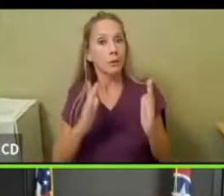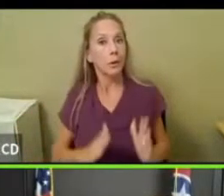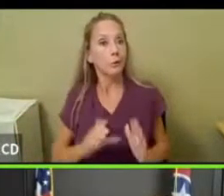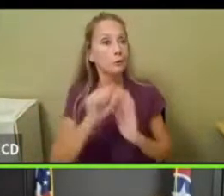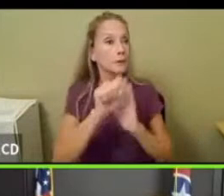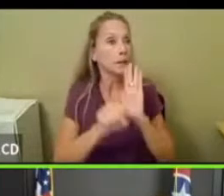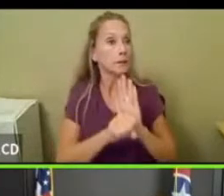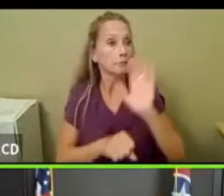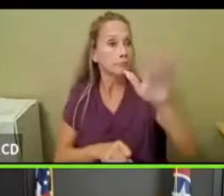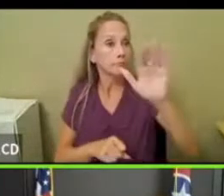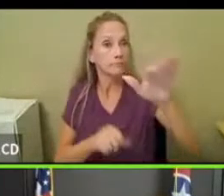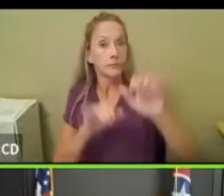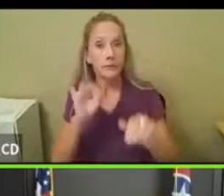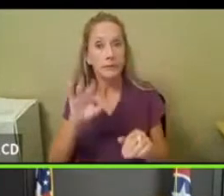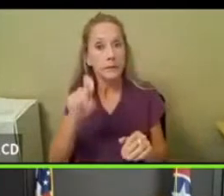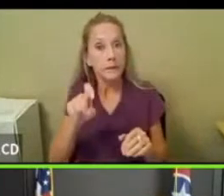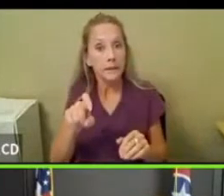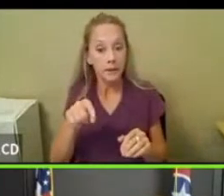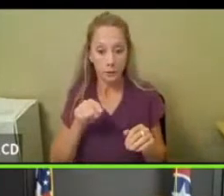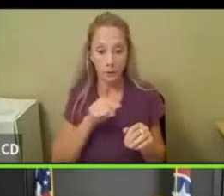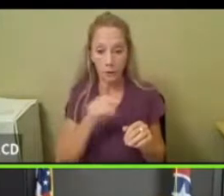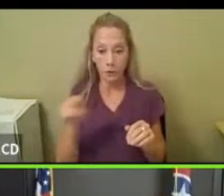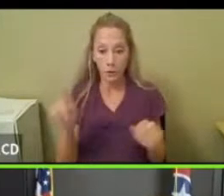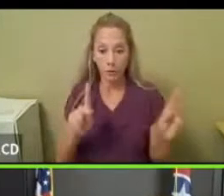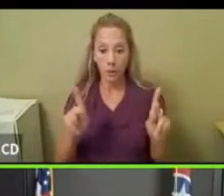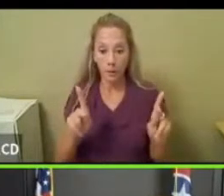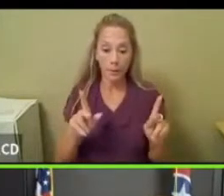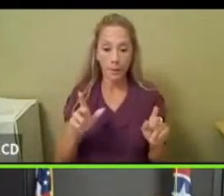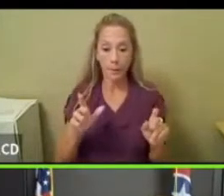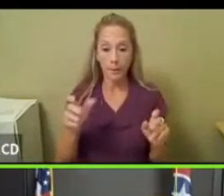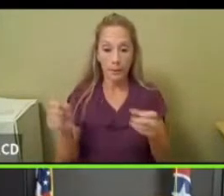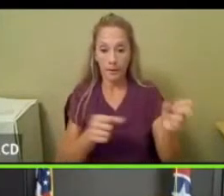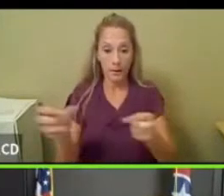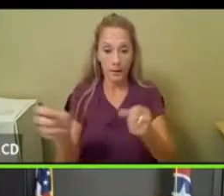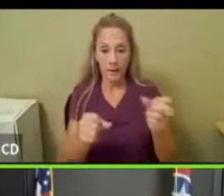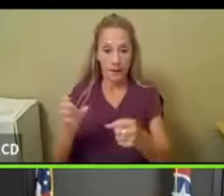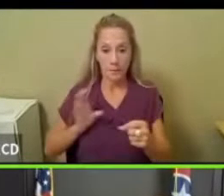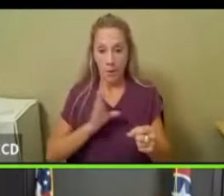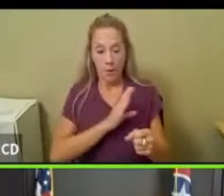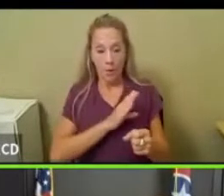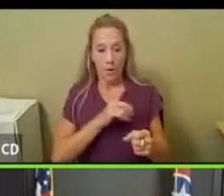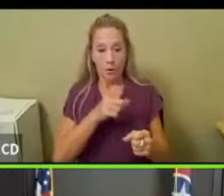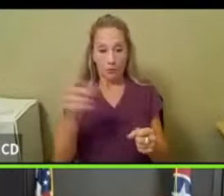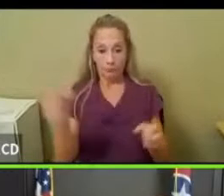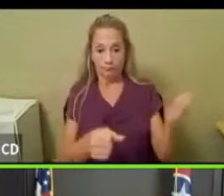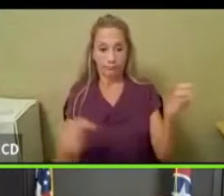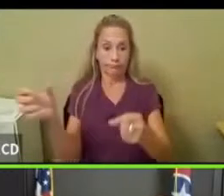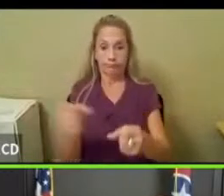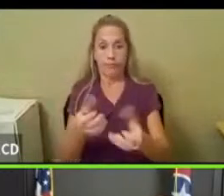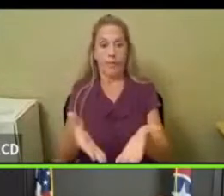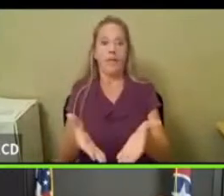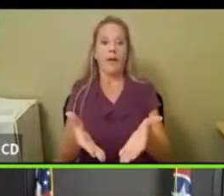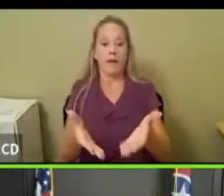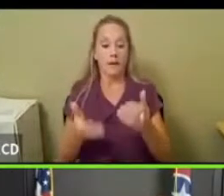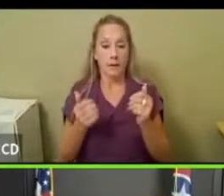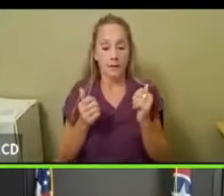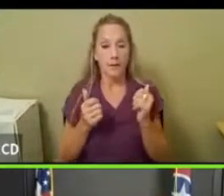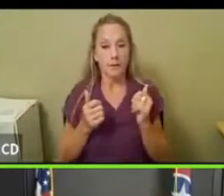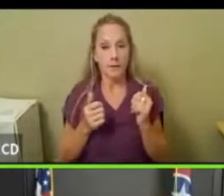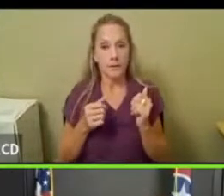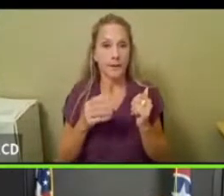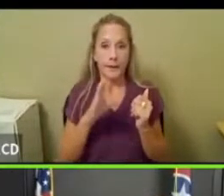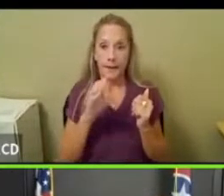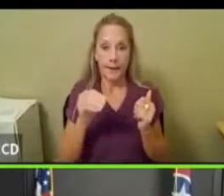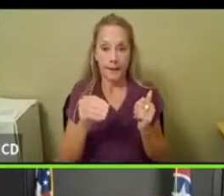about. You guys have been put in, whether people agree with you or not, you all have been put in this situation, and you do have to exercise your